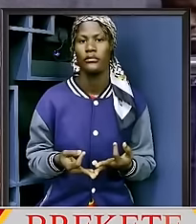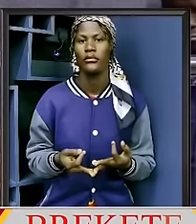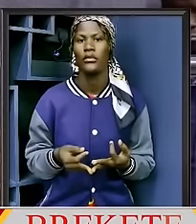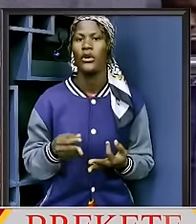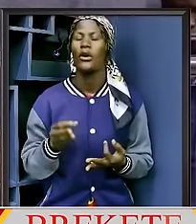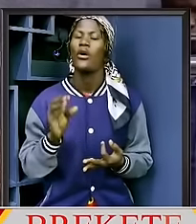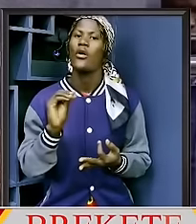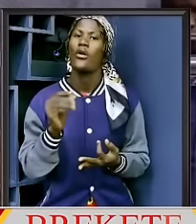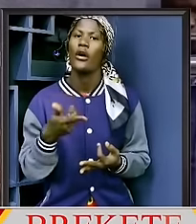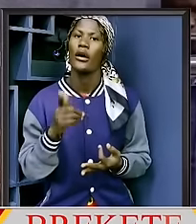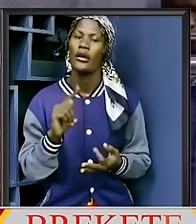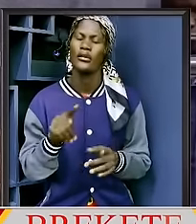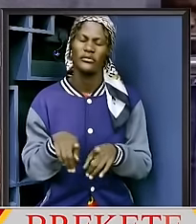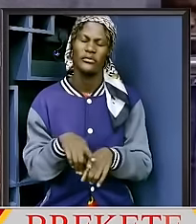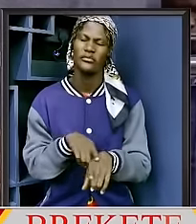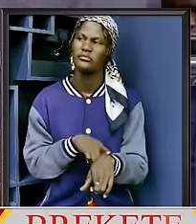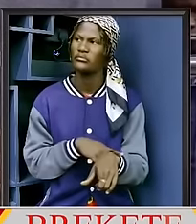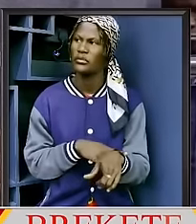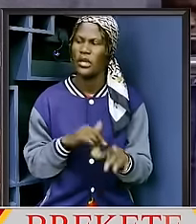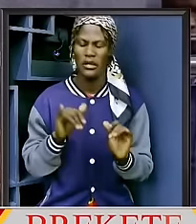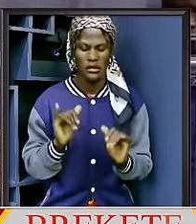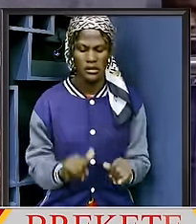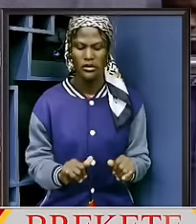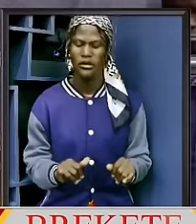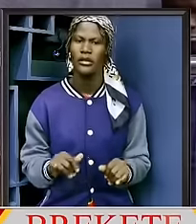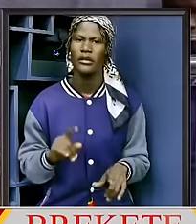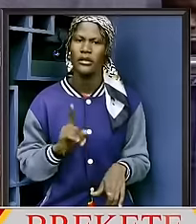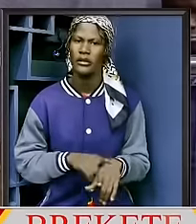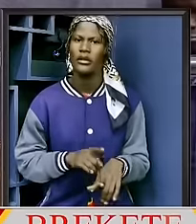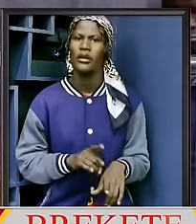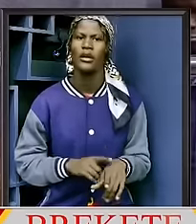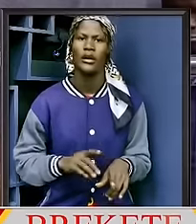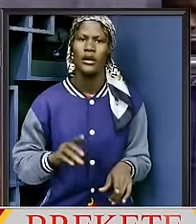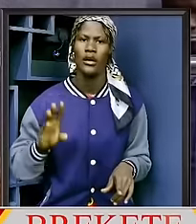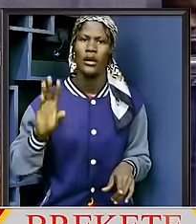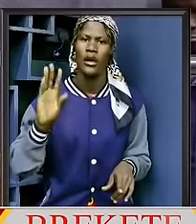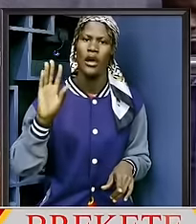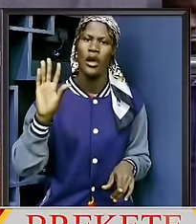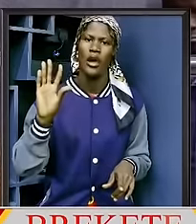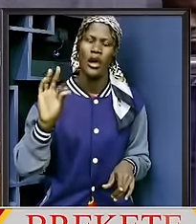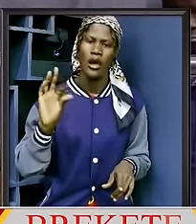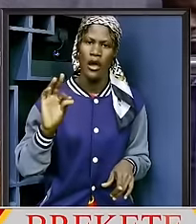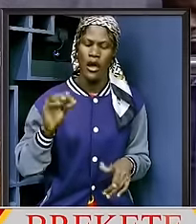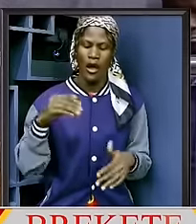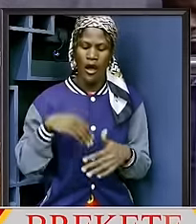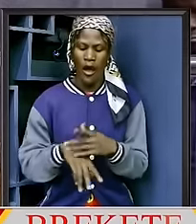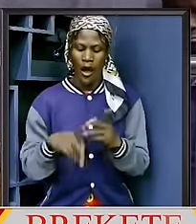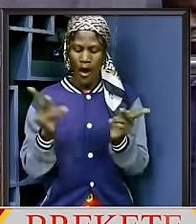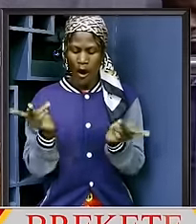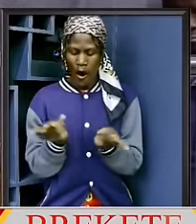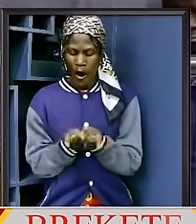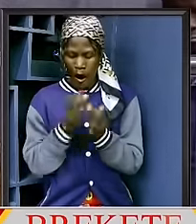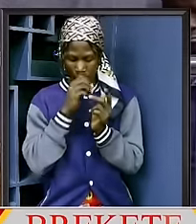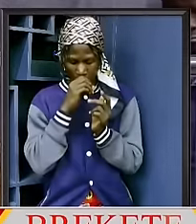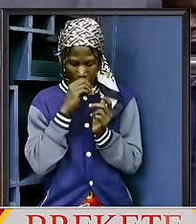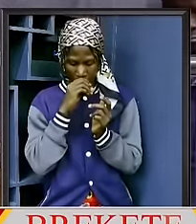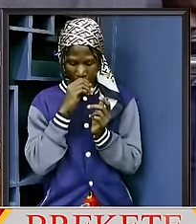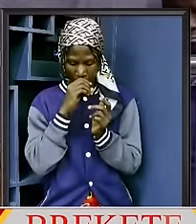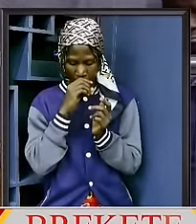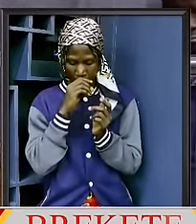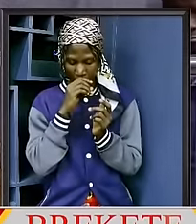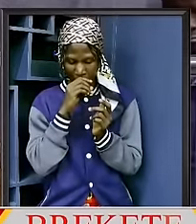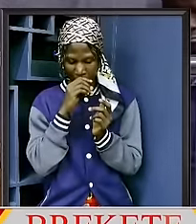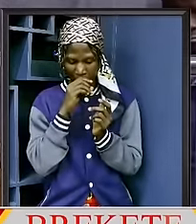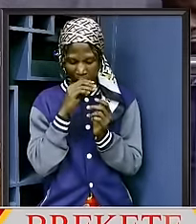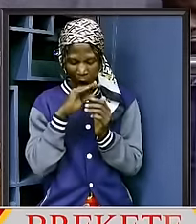stay long like this. So I waited till around 9. When he came, I entered the office. So he said, Nike, you can still sit down and